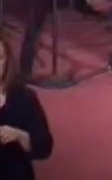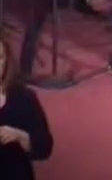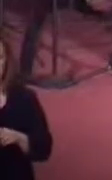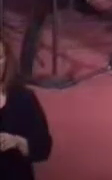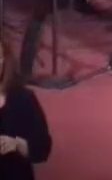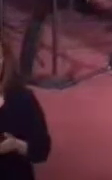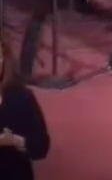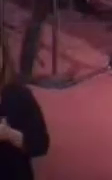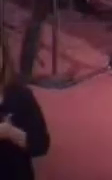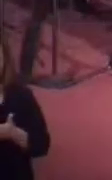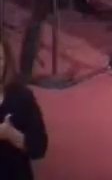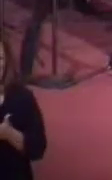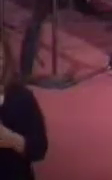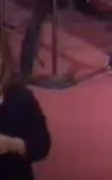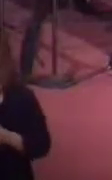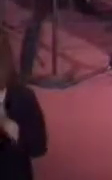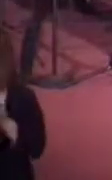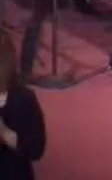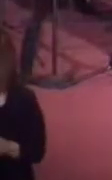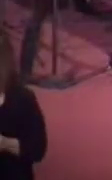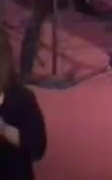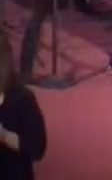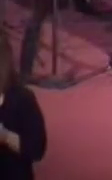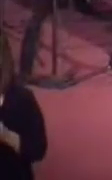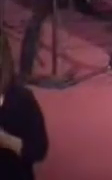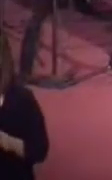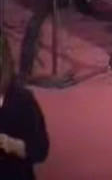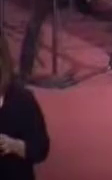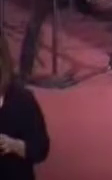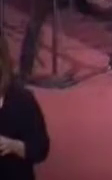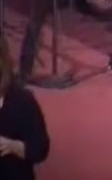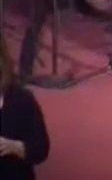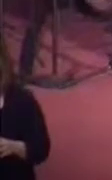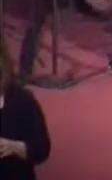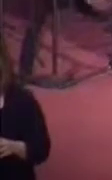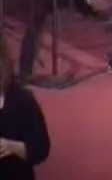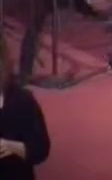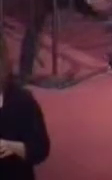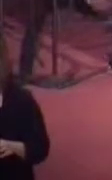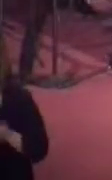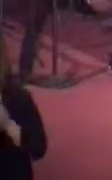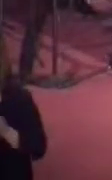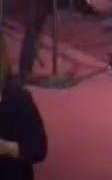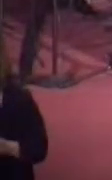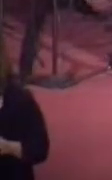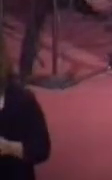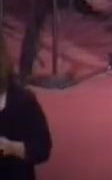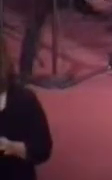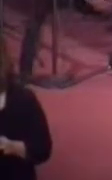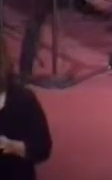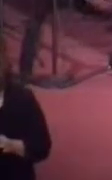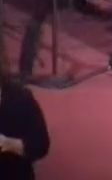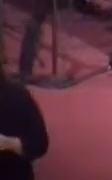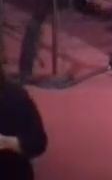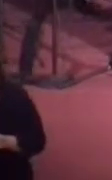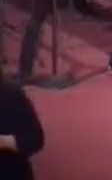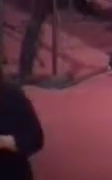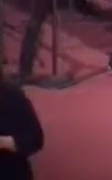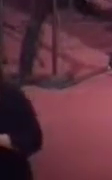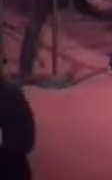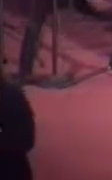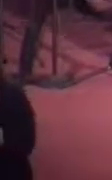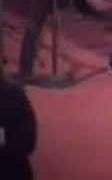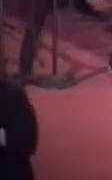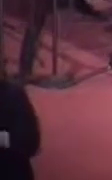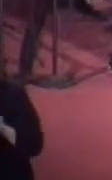and judgmentalism. All right, not being judging, I mean, that's what the Bible teaches, but judgmentalism and hypocrisy. And you can even be